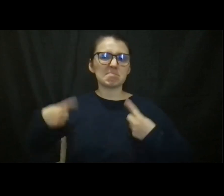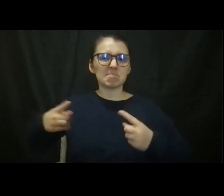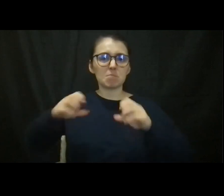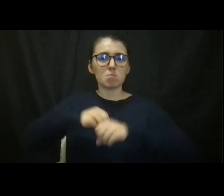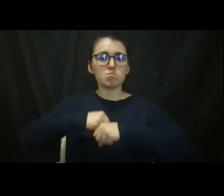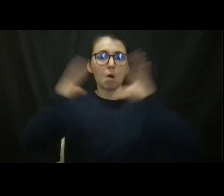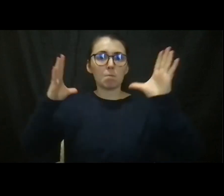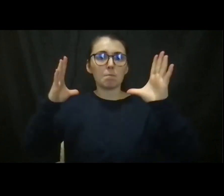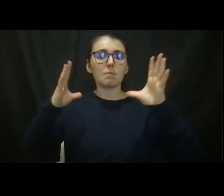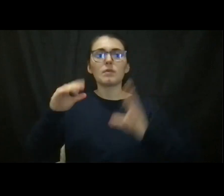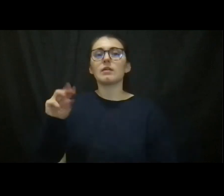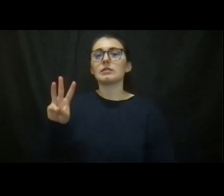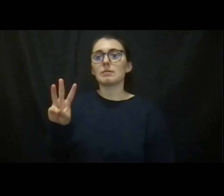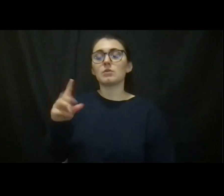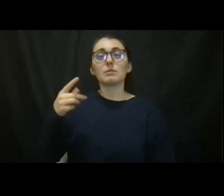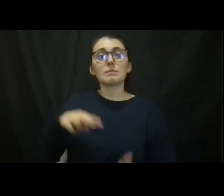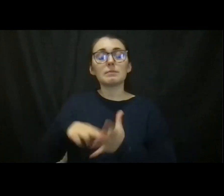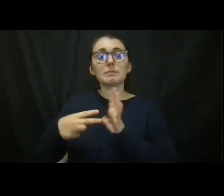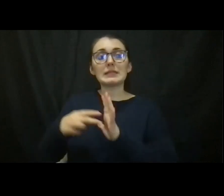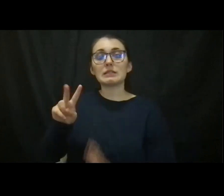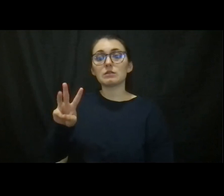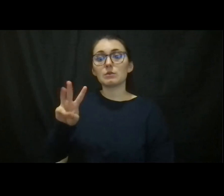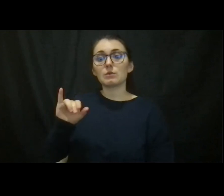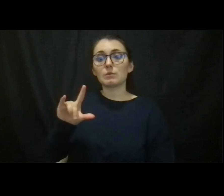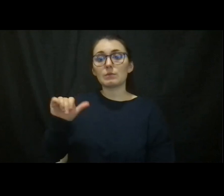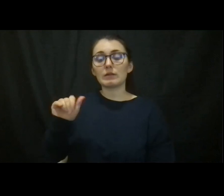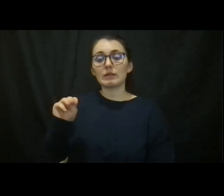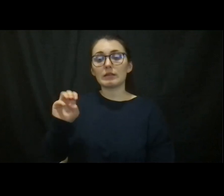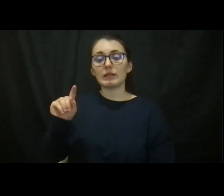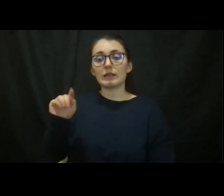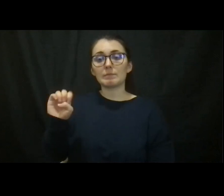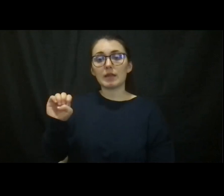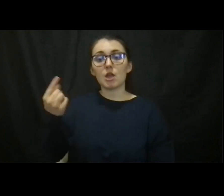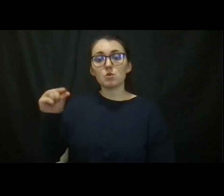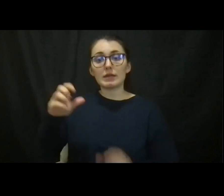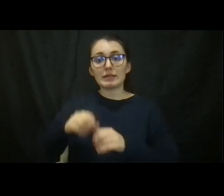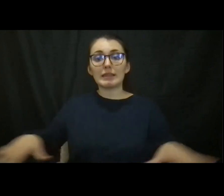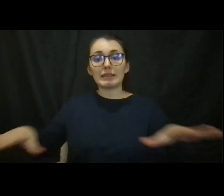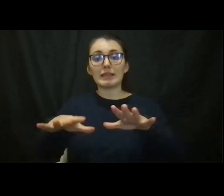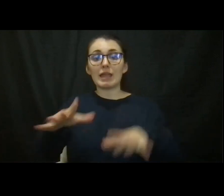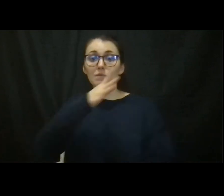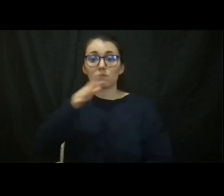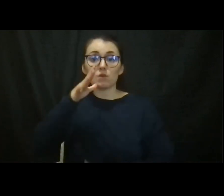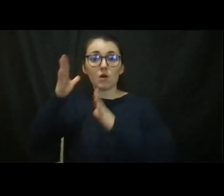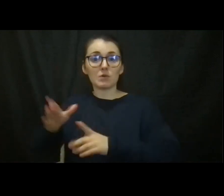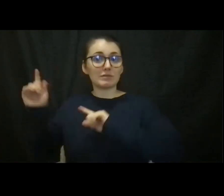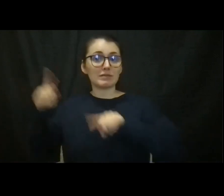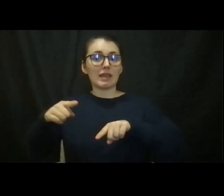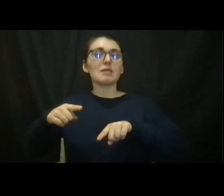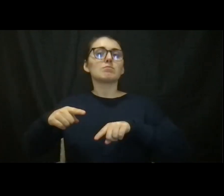W is for Willamette, a valley green and grand. Farmers came from far and wide to work this fertile